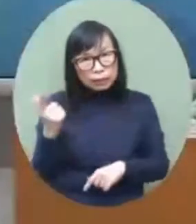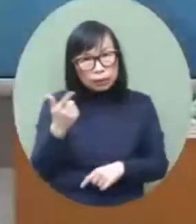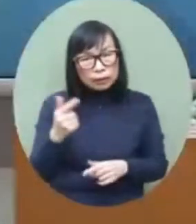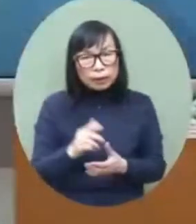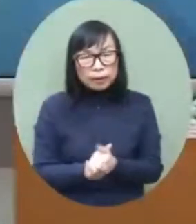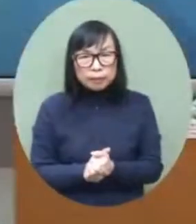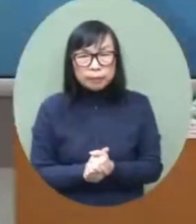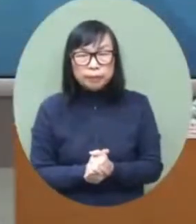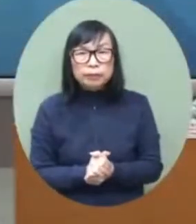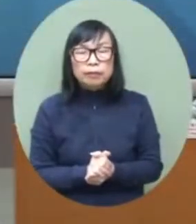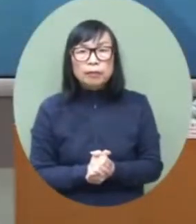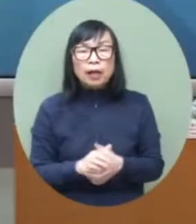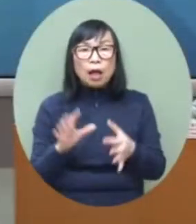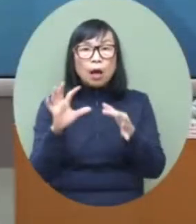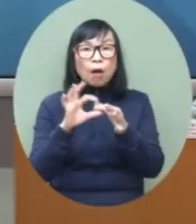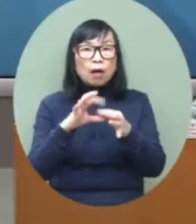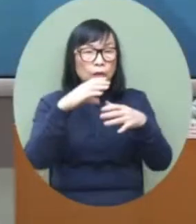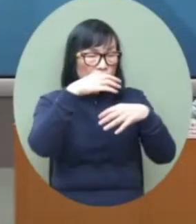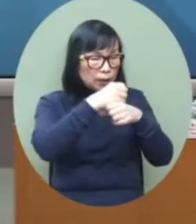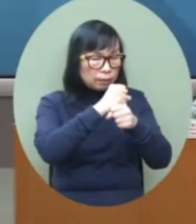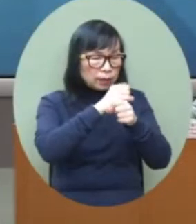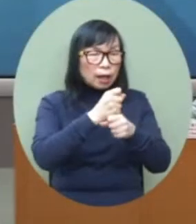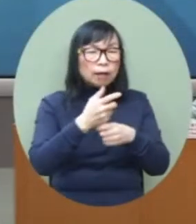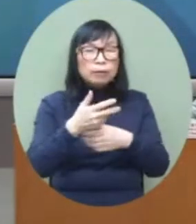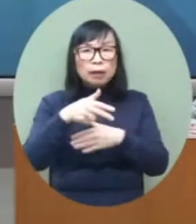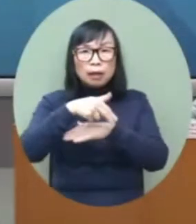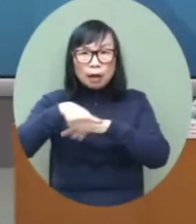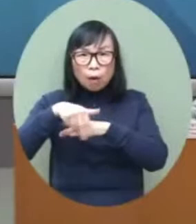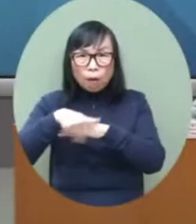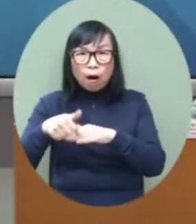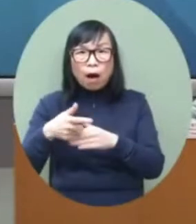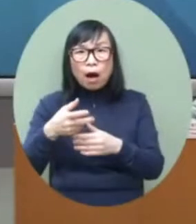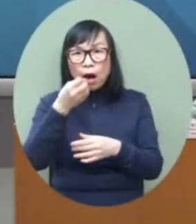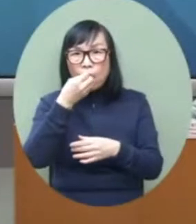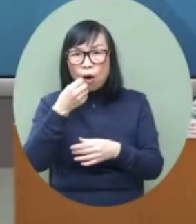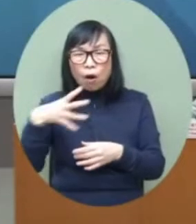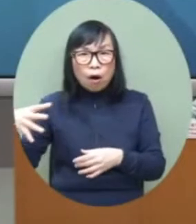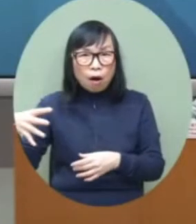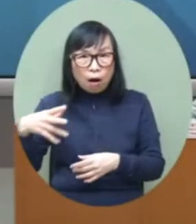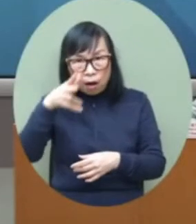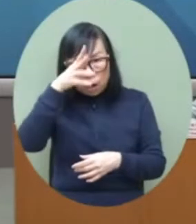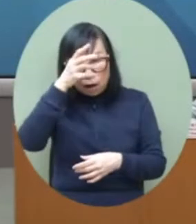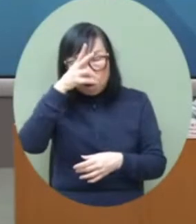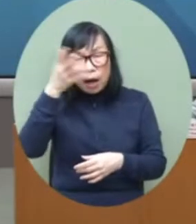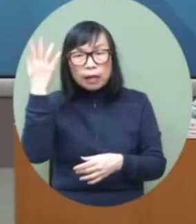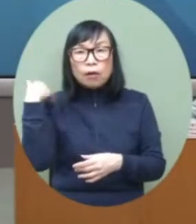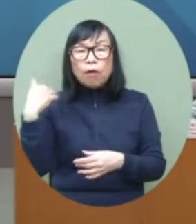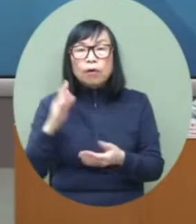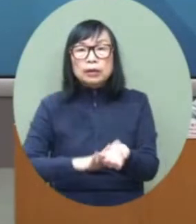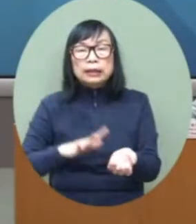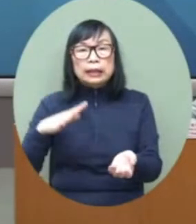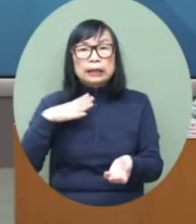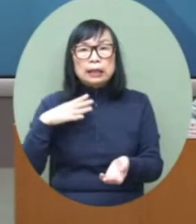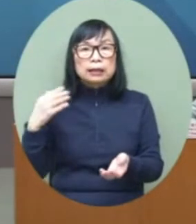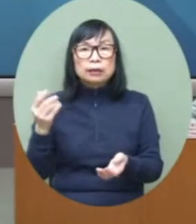situations deteriorated because of that? Well, regarding the testing, the SAR government